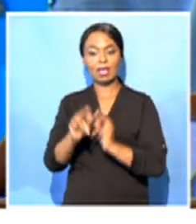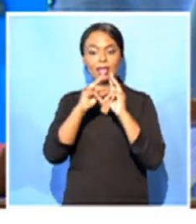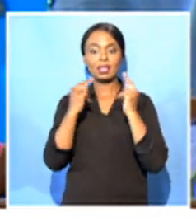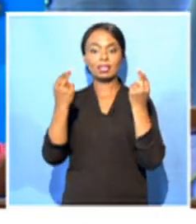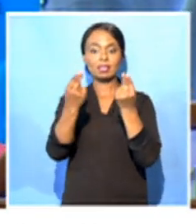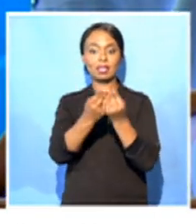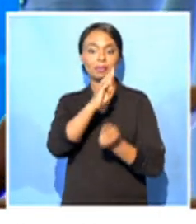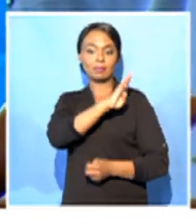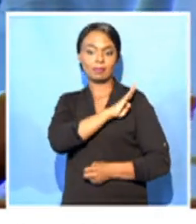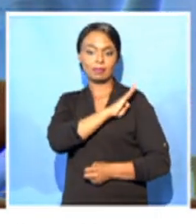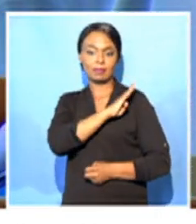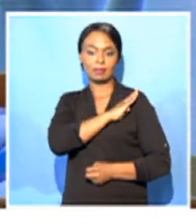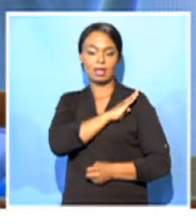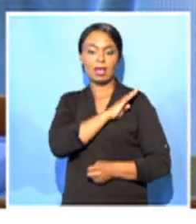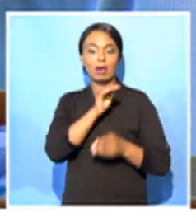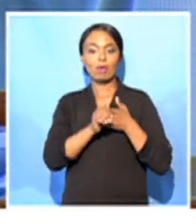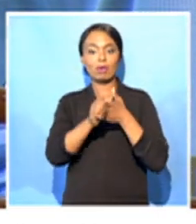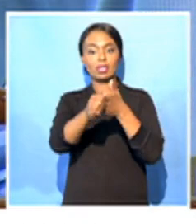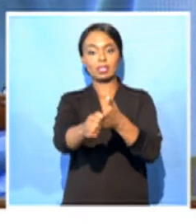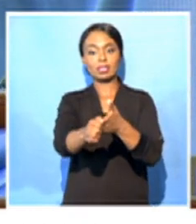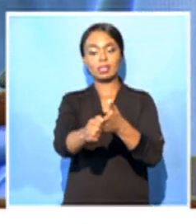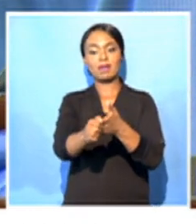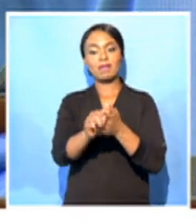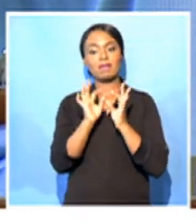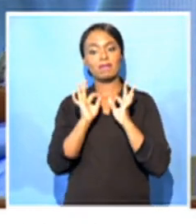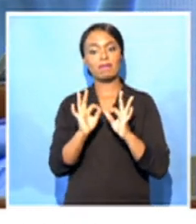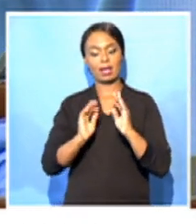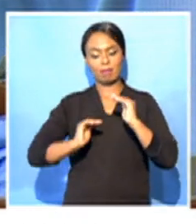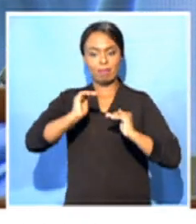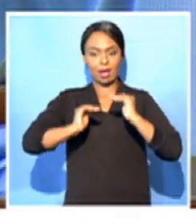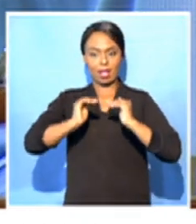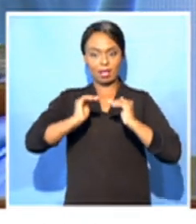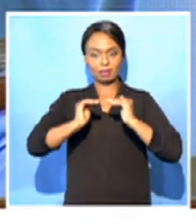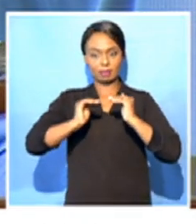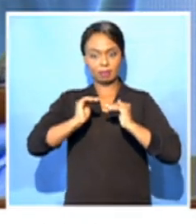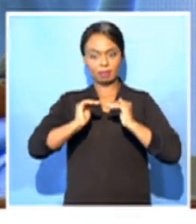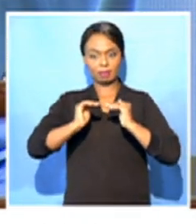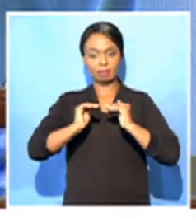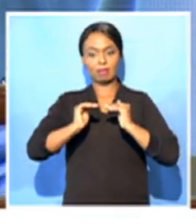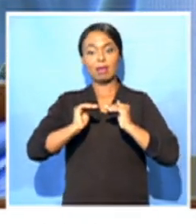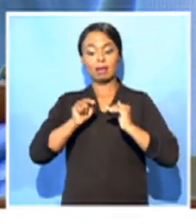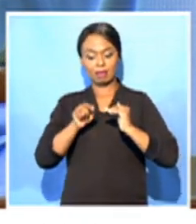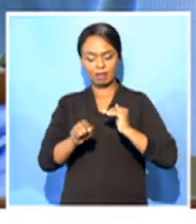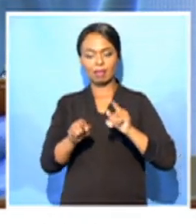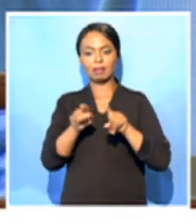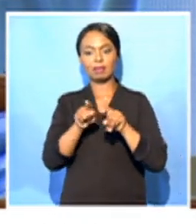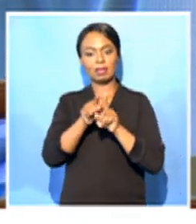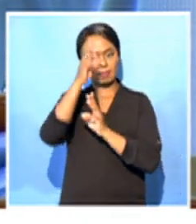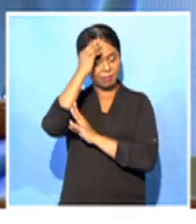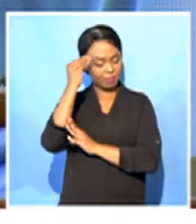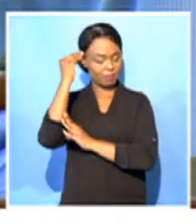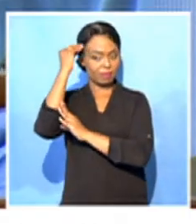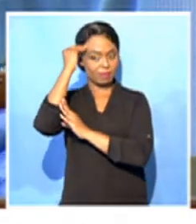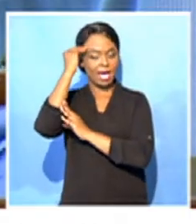Force has been conducted with a fine balance of pride and humility, while ever being mindful of the